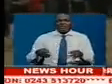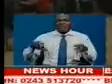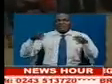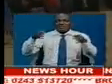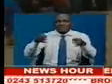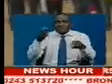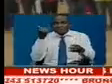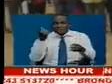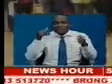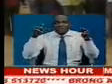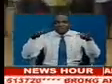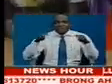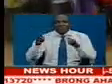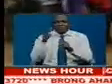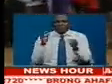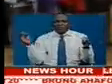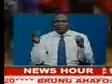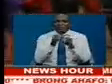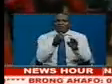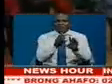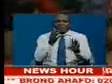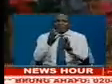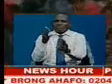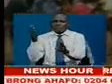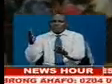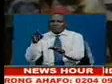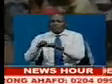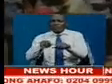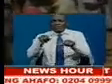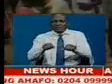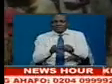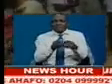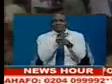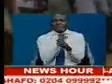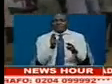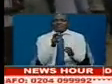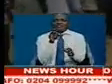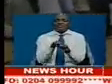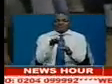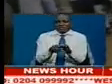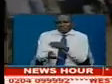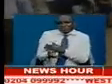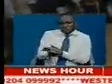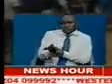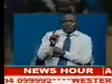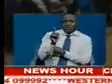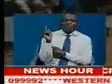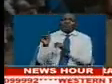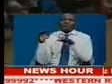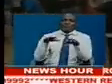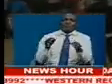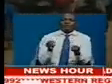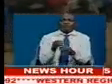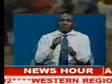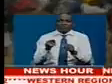affected areas. Long queues formed at polling stations, with voters queuing as early as 1 a.m. local time. More